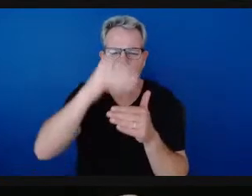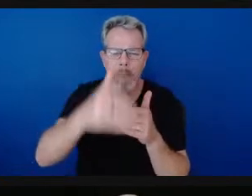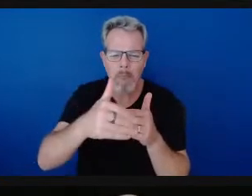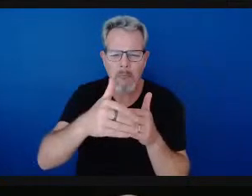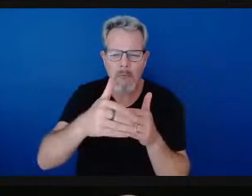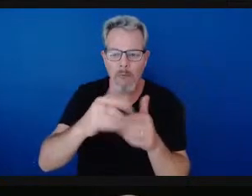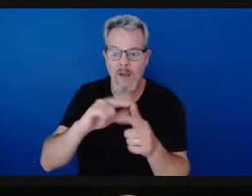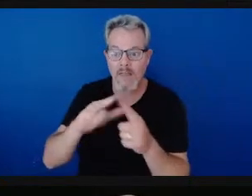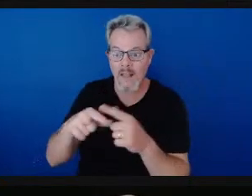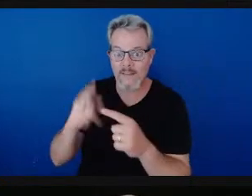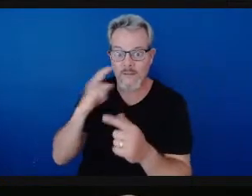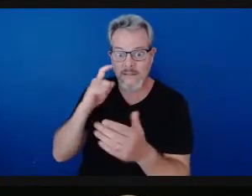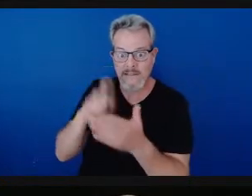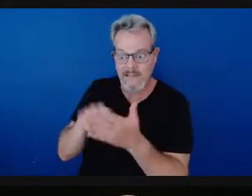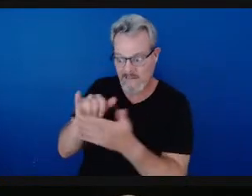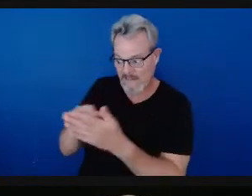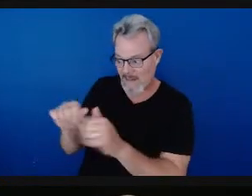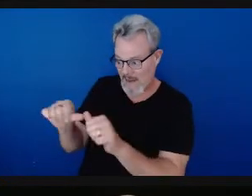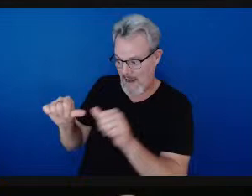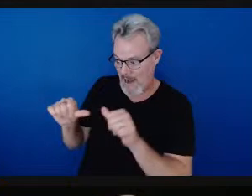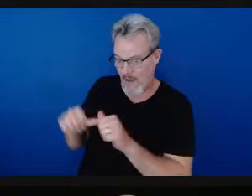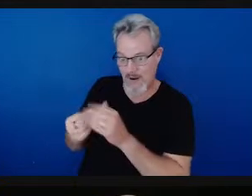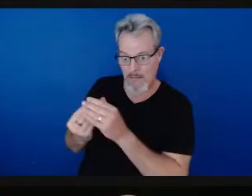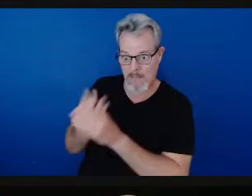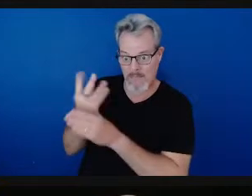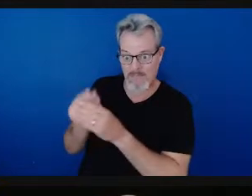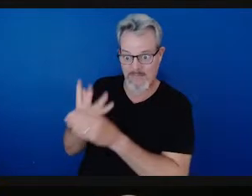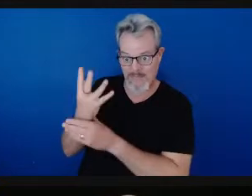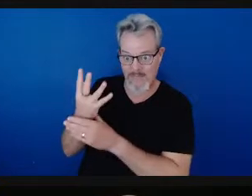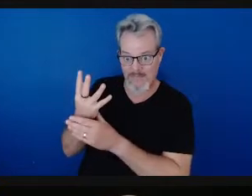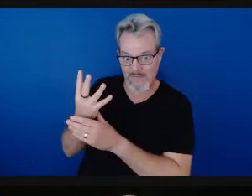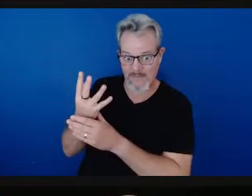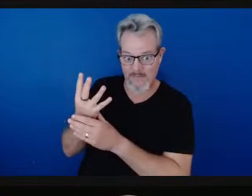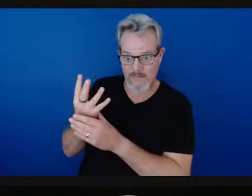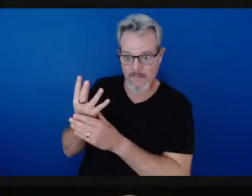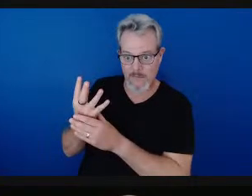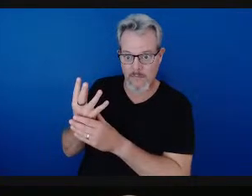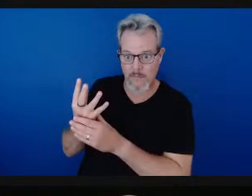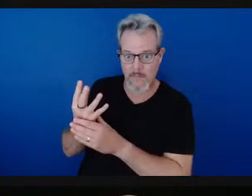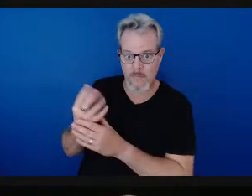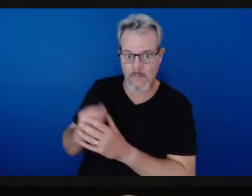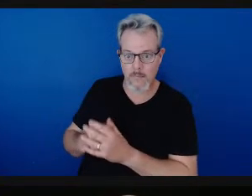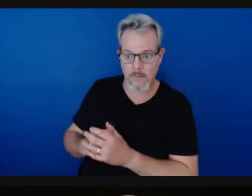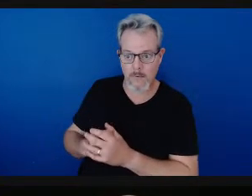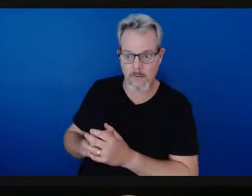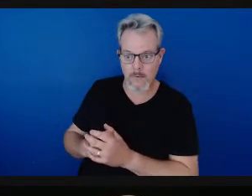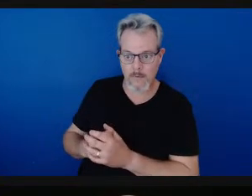then advance this to where that fountain in the bottom right